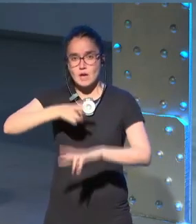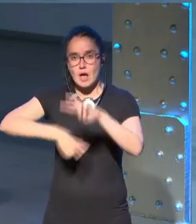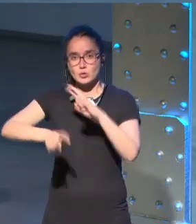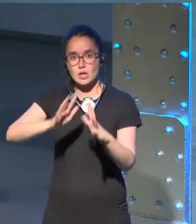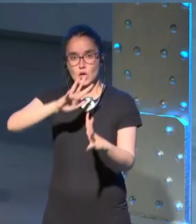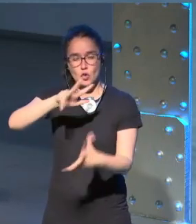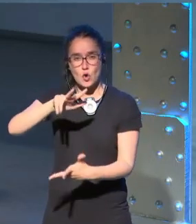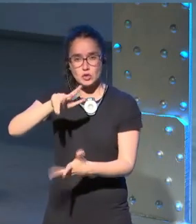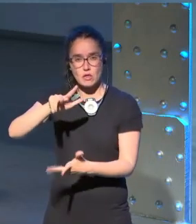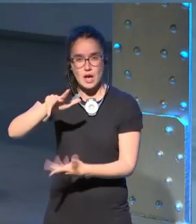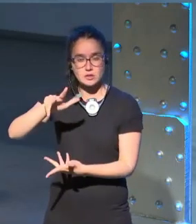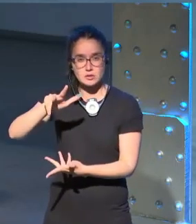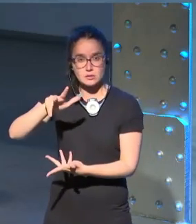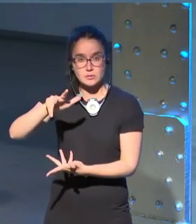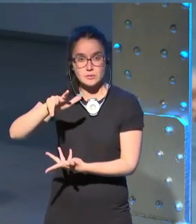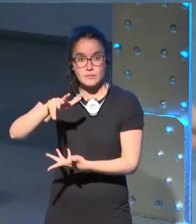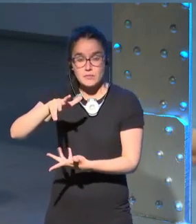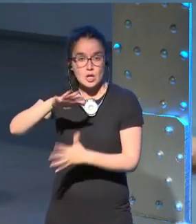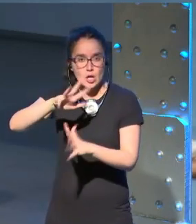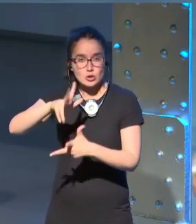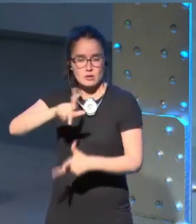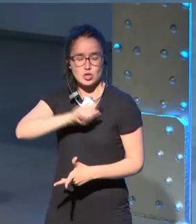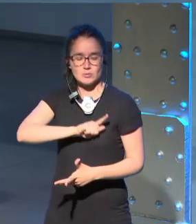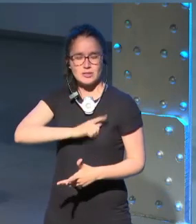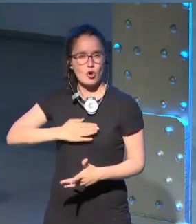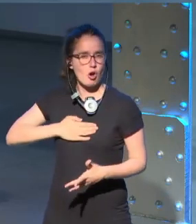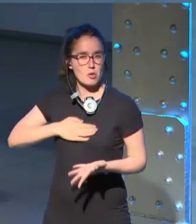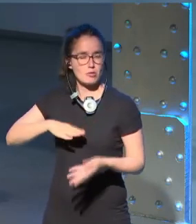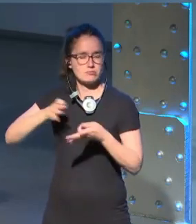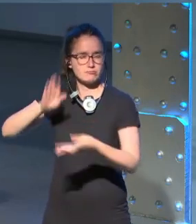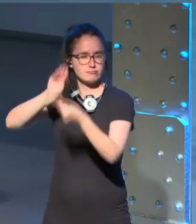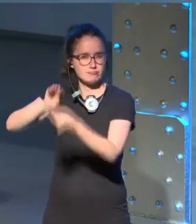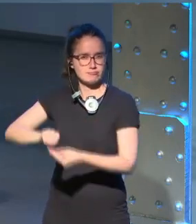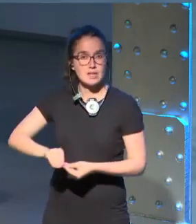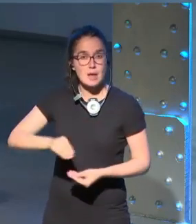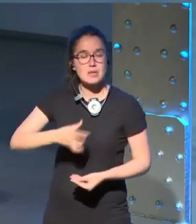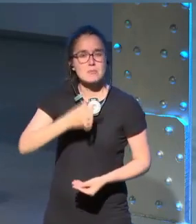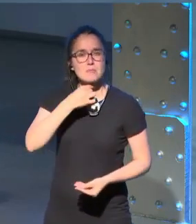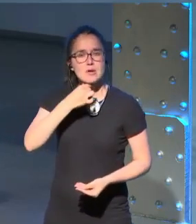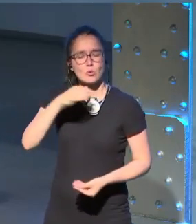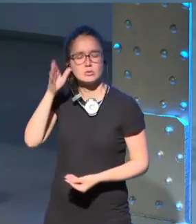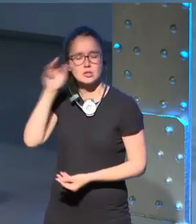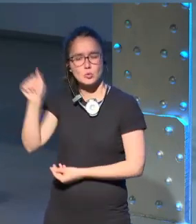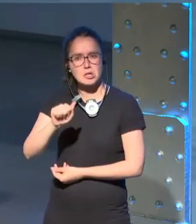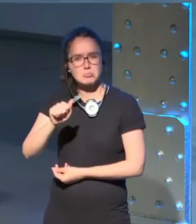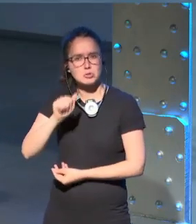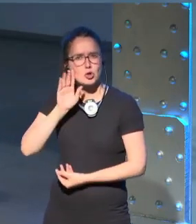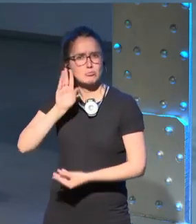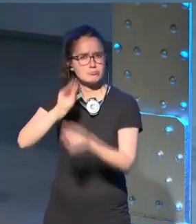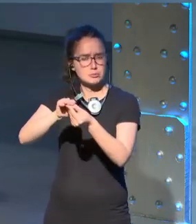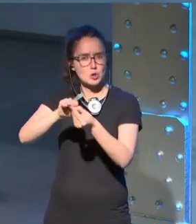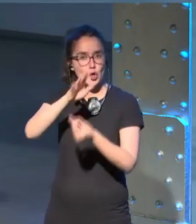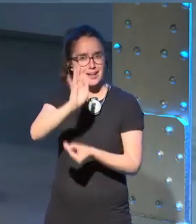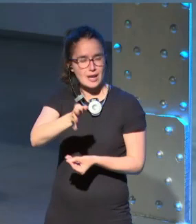comfortable with. I tend to want to hear what I believe. I tend to want to be reinforced. And maybe that's a